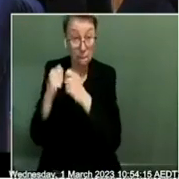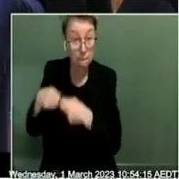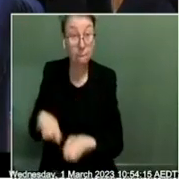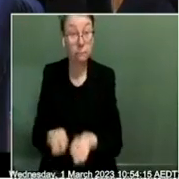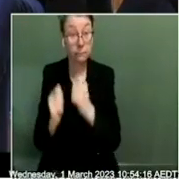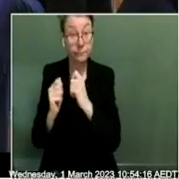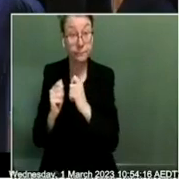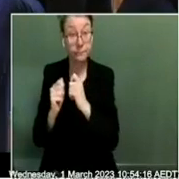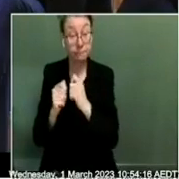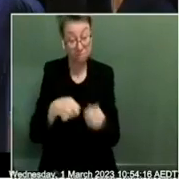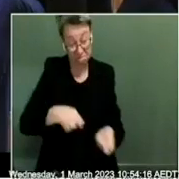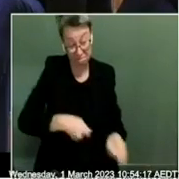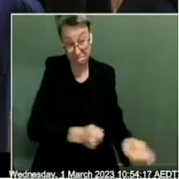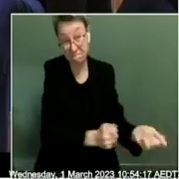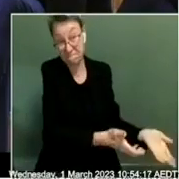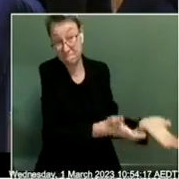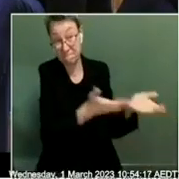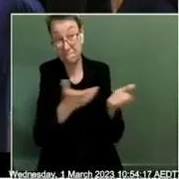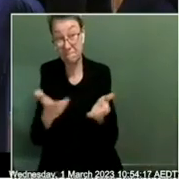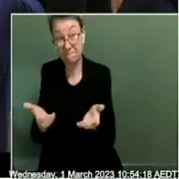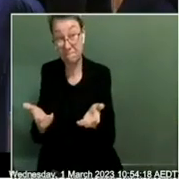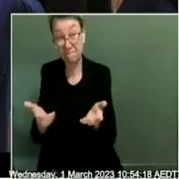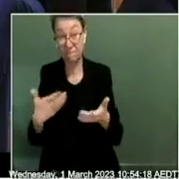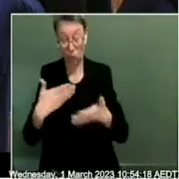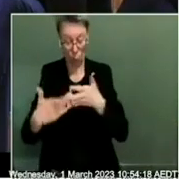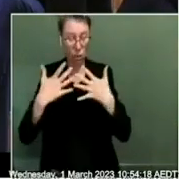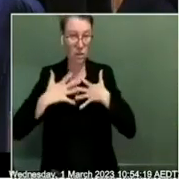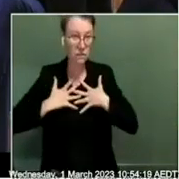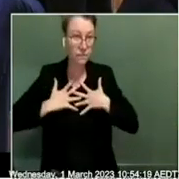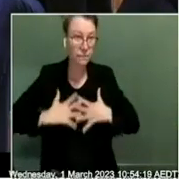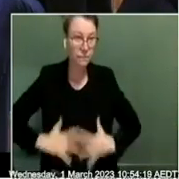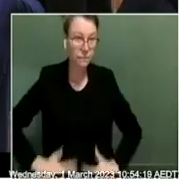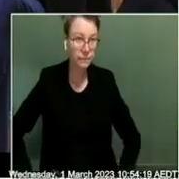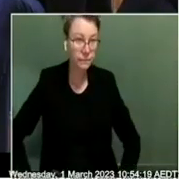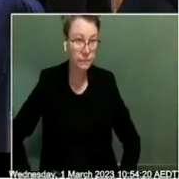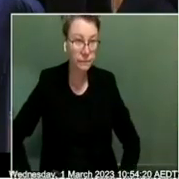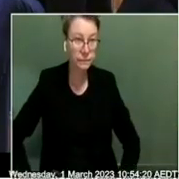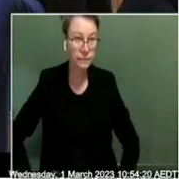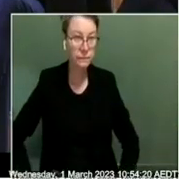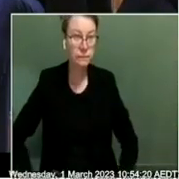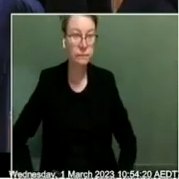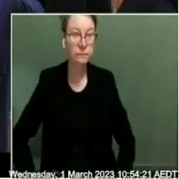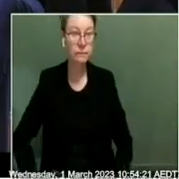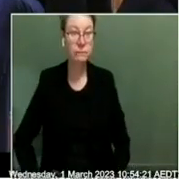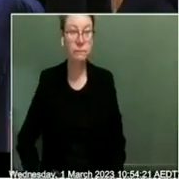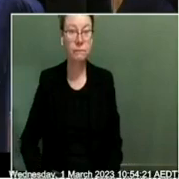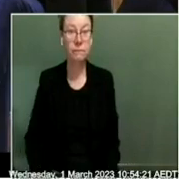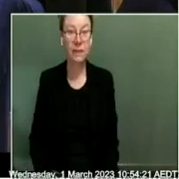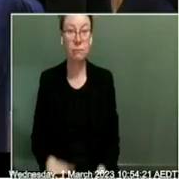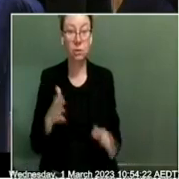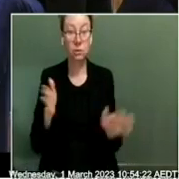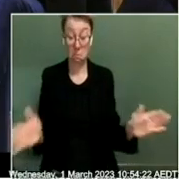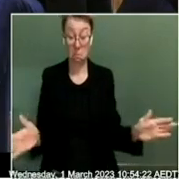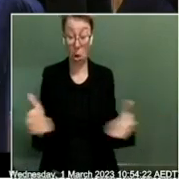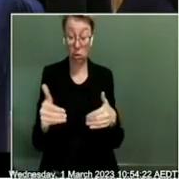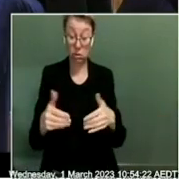do all the arrangements. So he actually dug him up, and he was in a little box. So this is a 6-foot